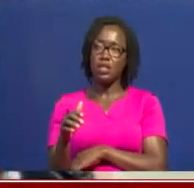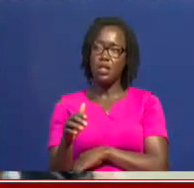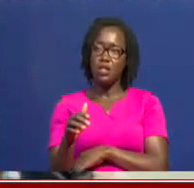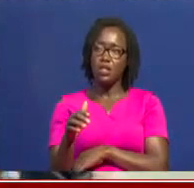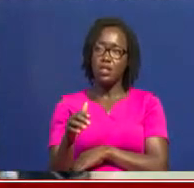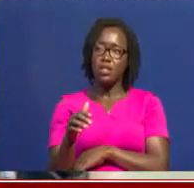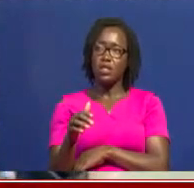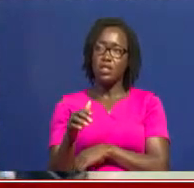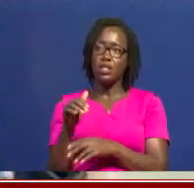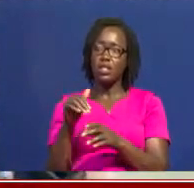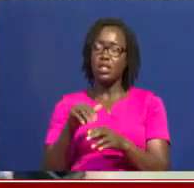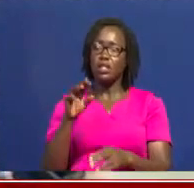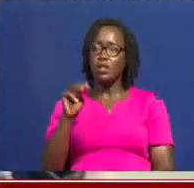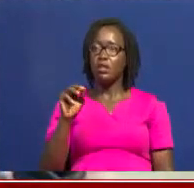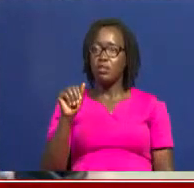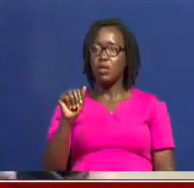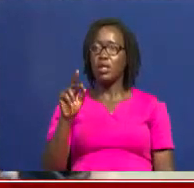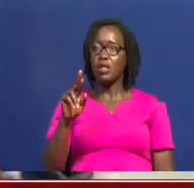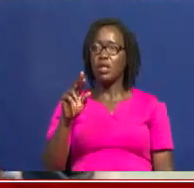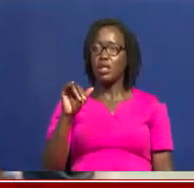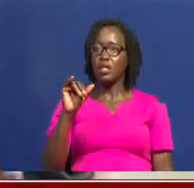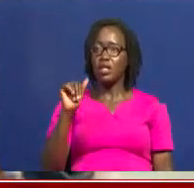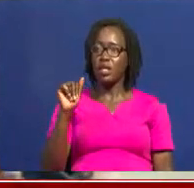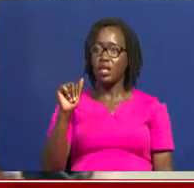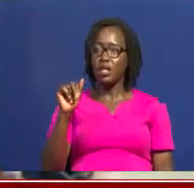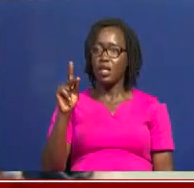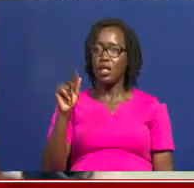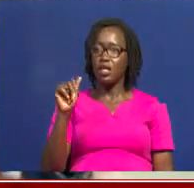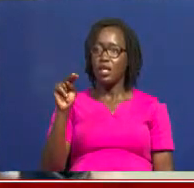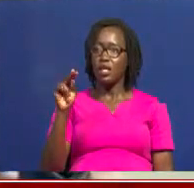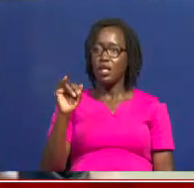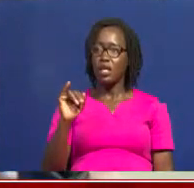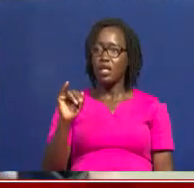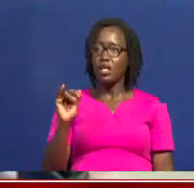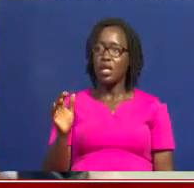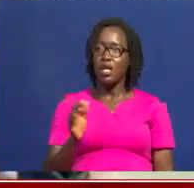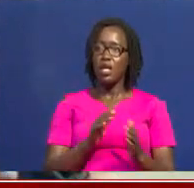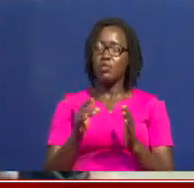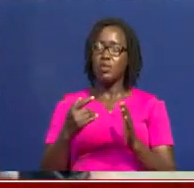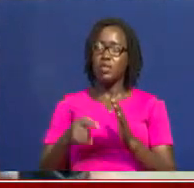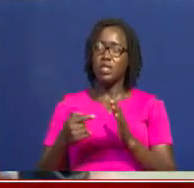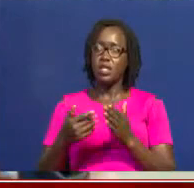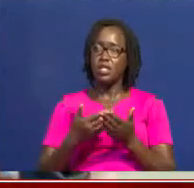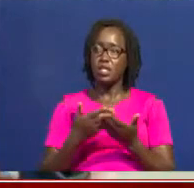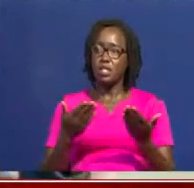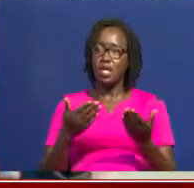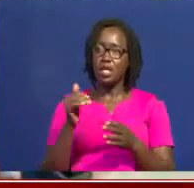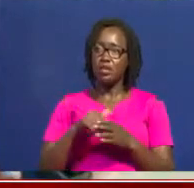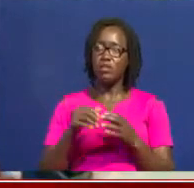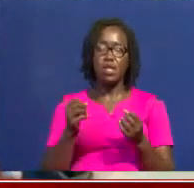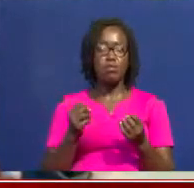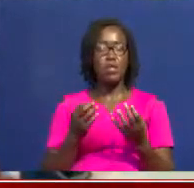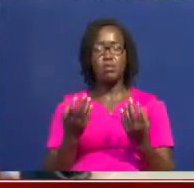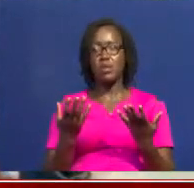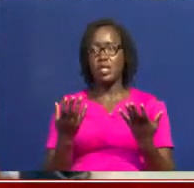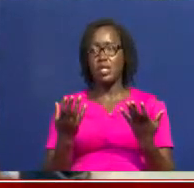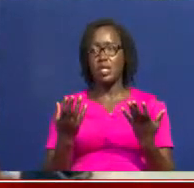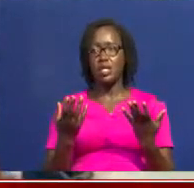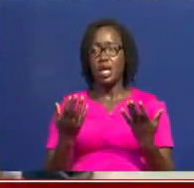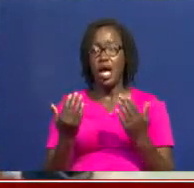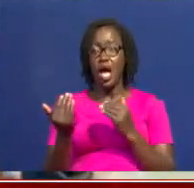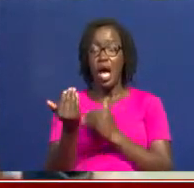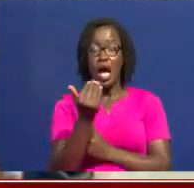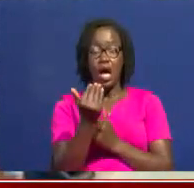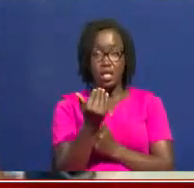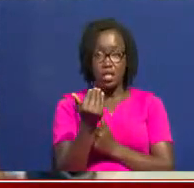in Mariagani. Yeah, we want to do a very big industry in Mariagani. There are so many investors who have come in. Na wanatuuliza